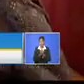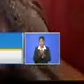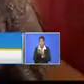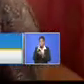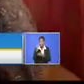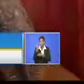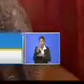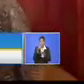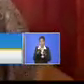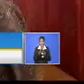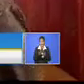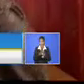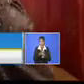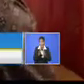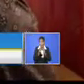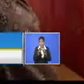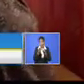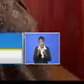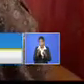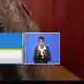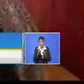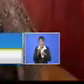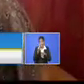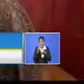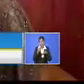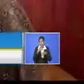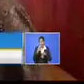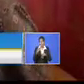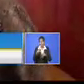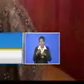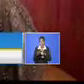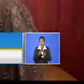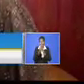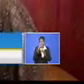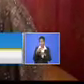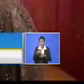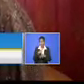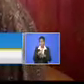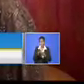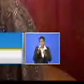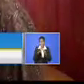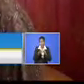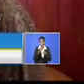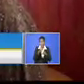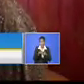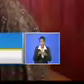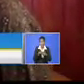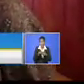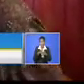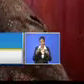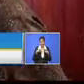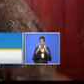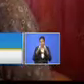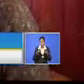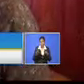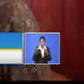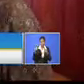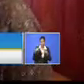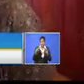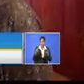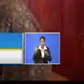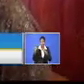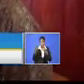always asked about me. People always tell me she's asking about me. So every time I get an opportunity to come to an occasion like